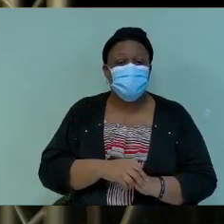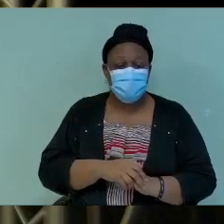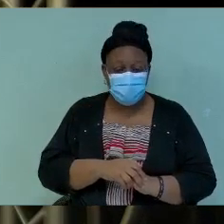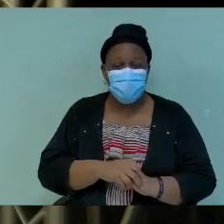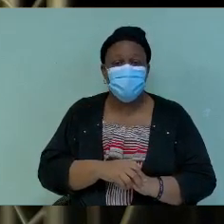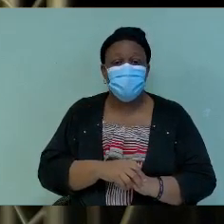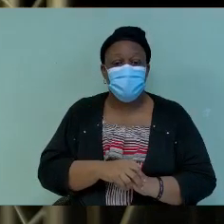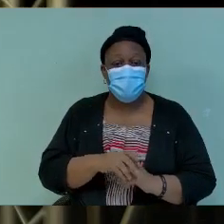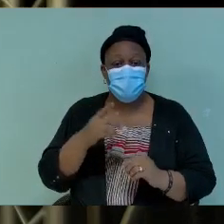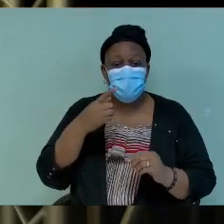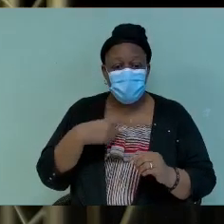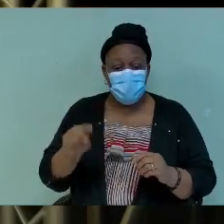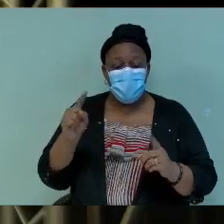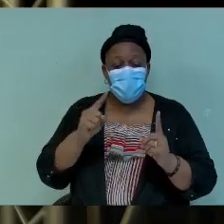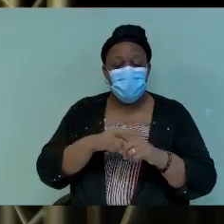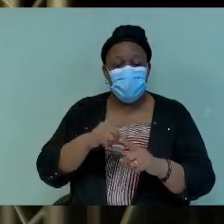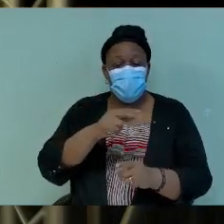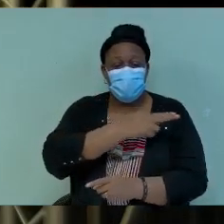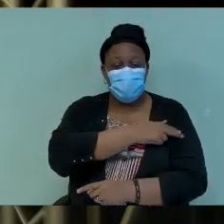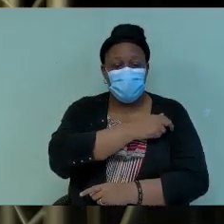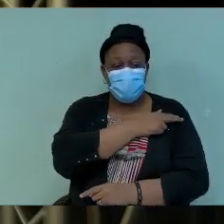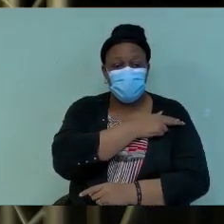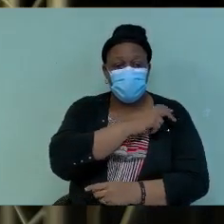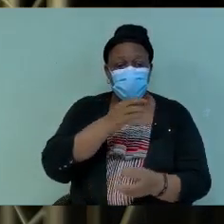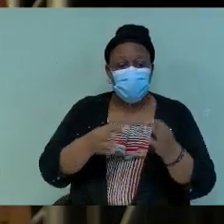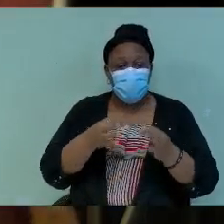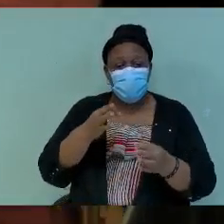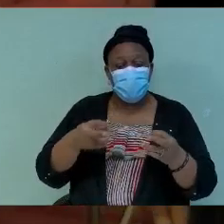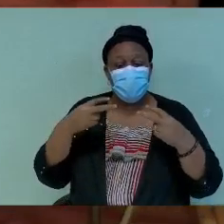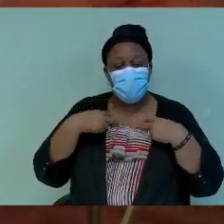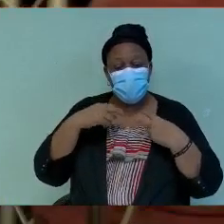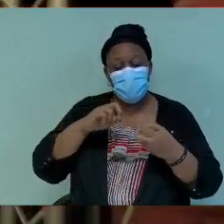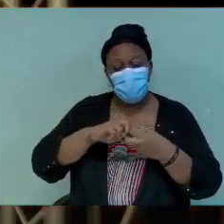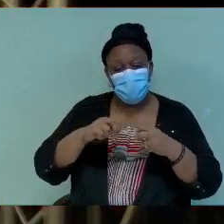decision yourself. So please come to the institution if you have a problem.